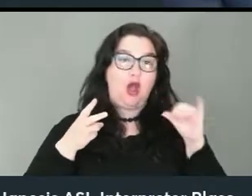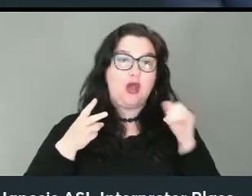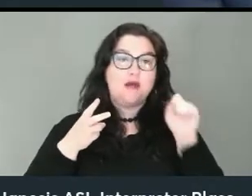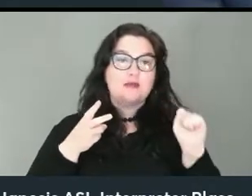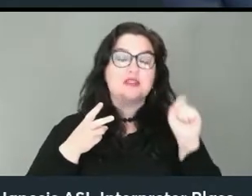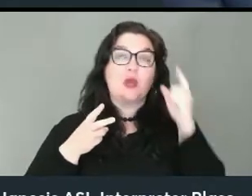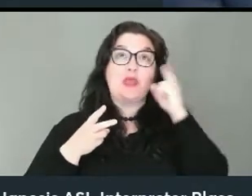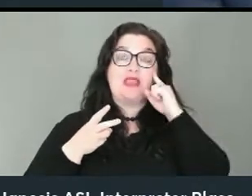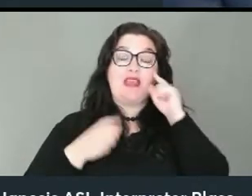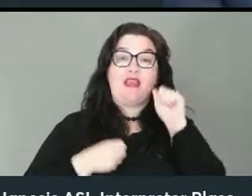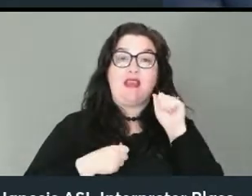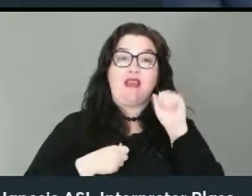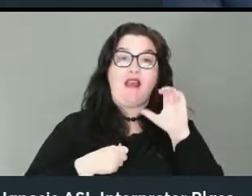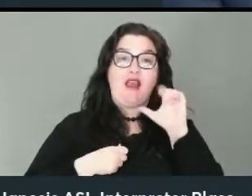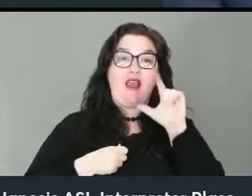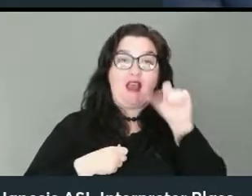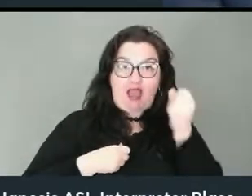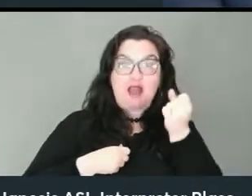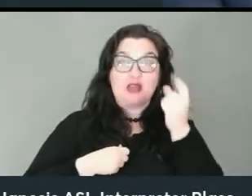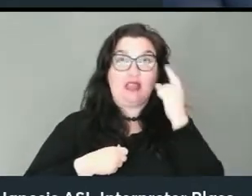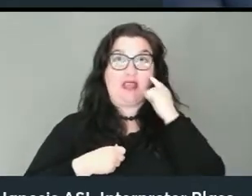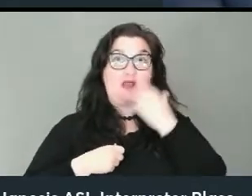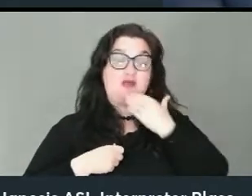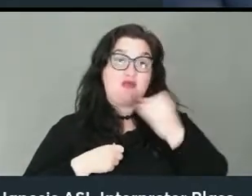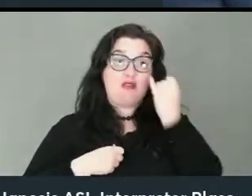buckets and objects is the right choice for